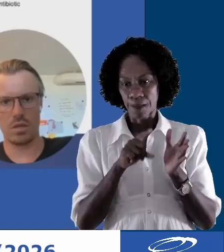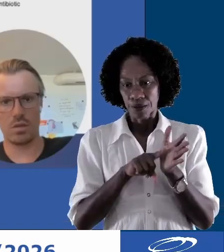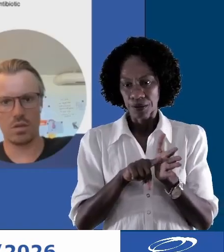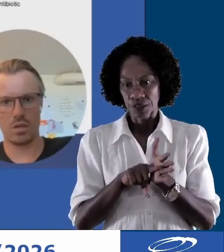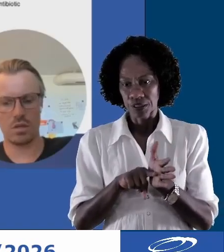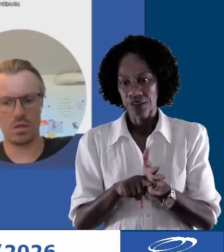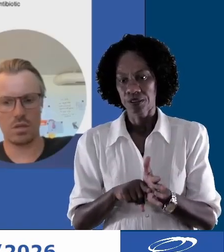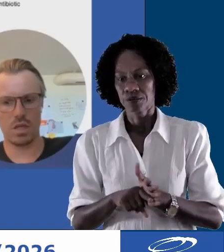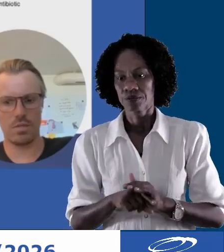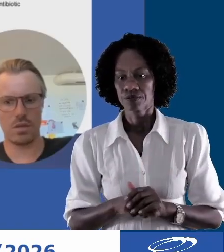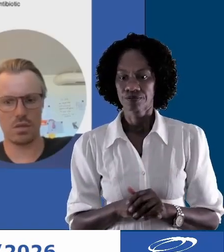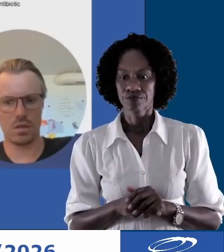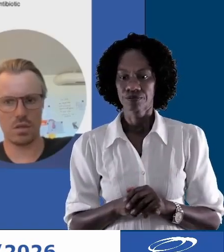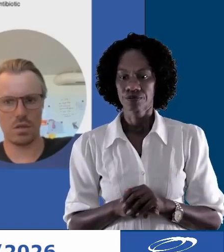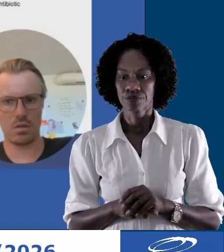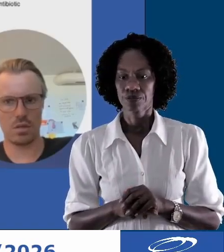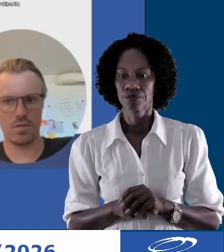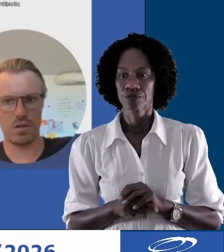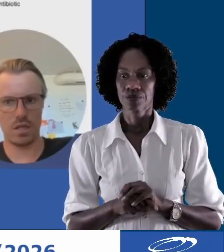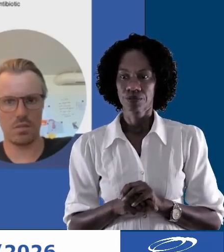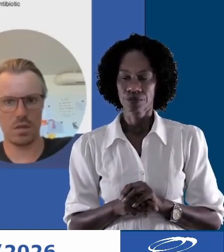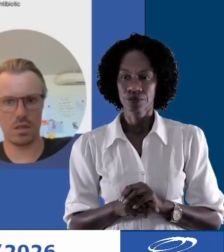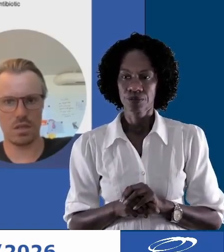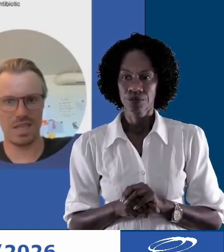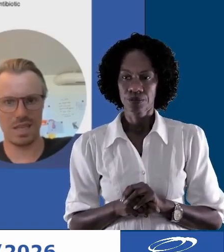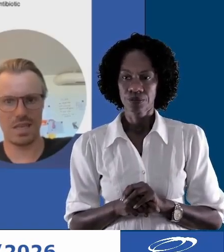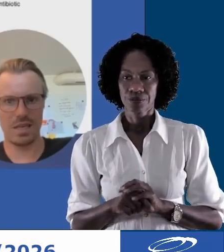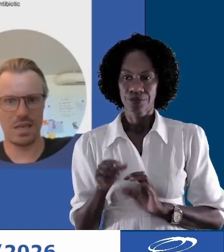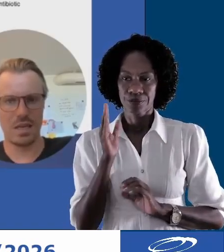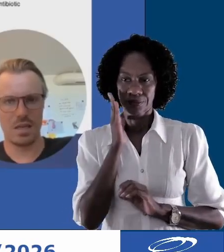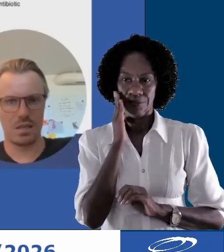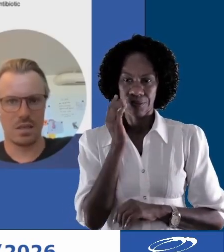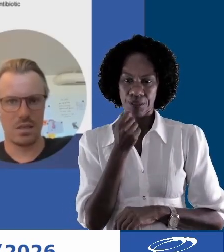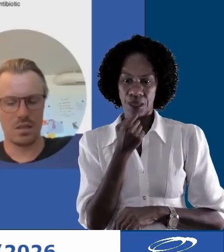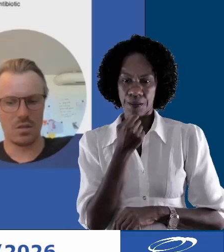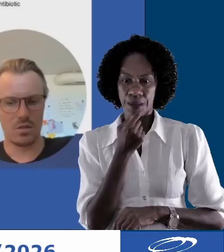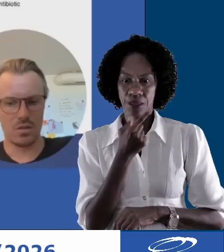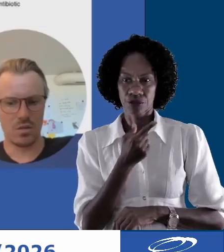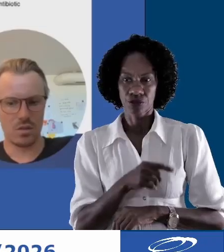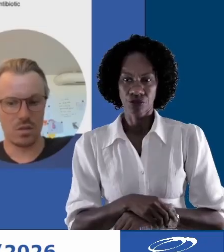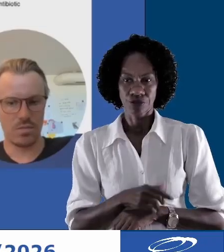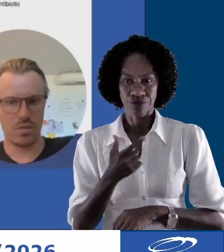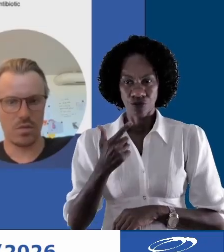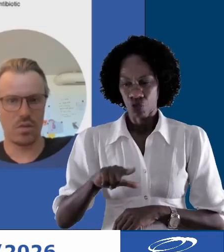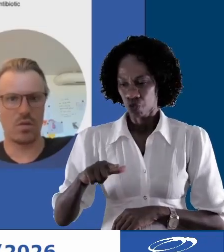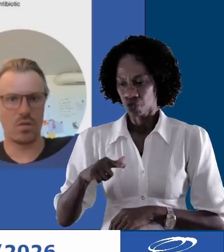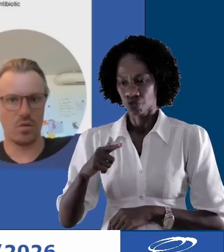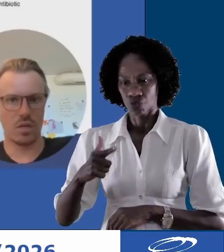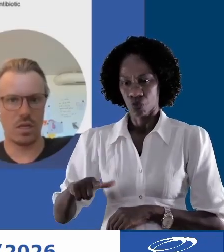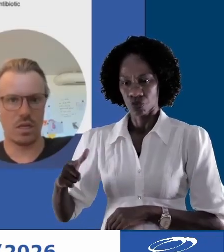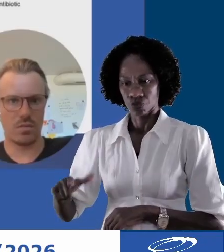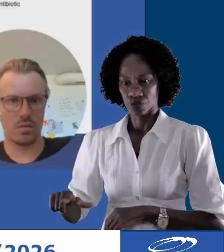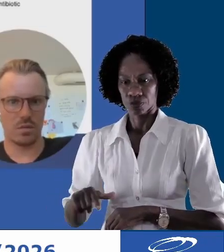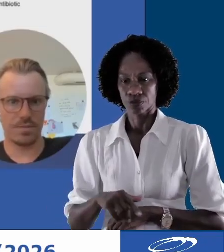been conducted across different antibiotics. And again, this is also across both human